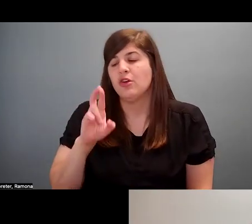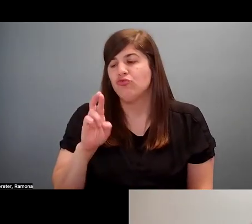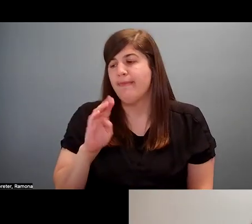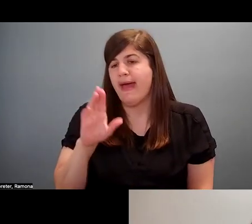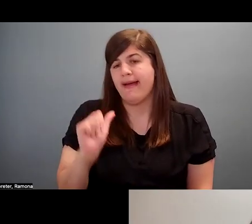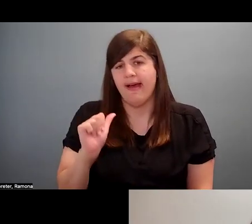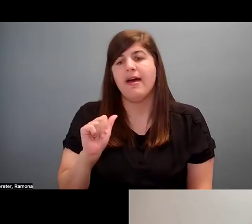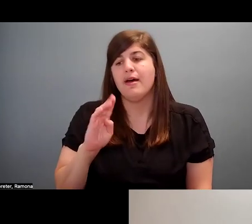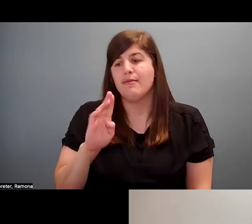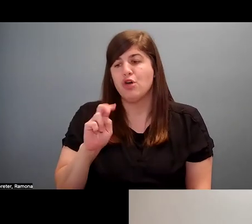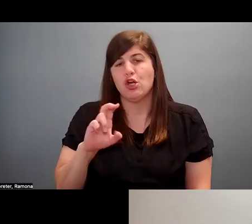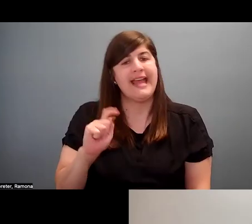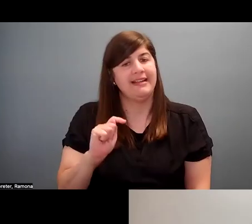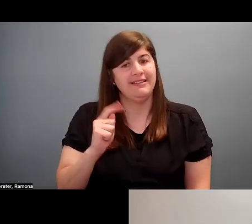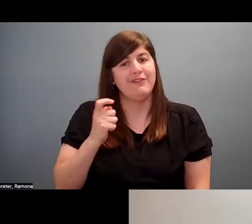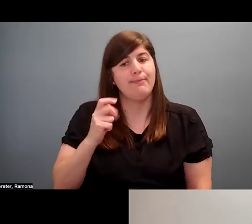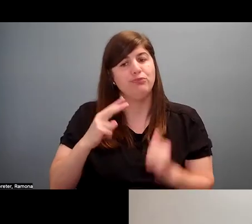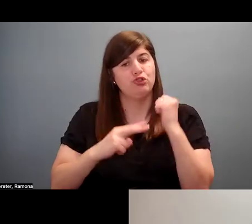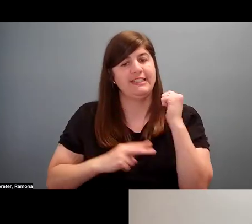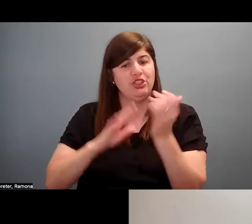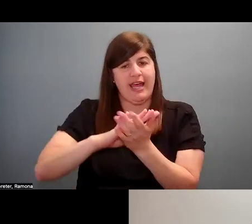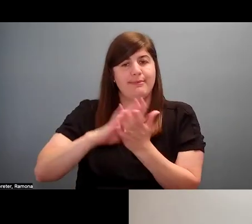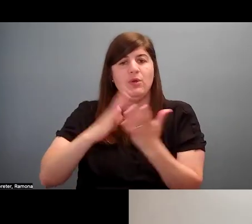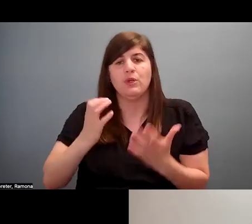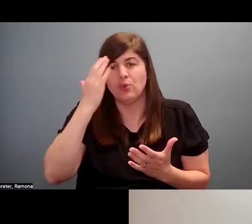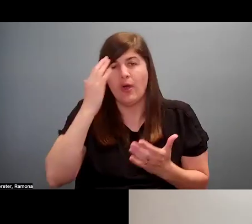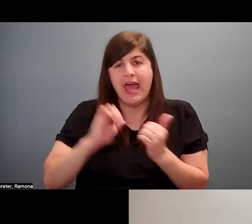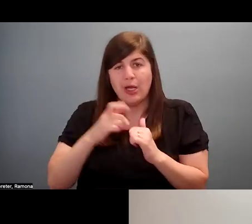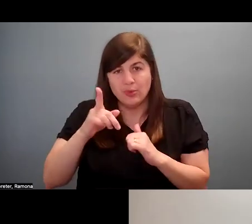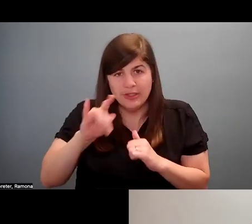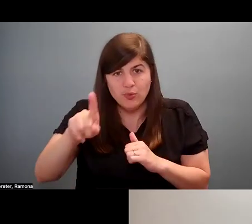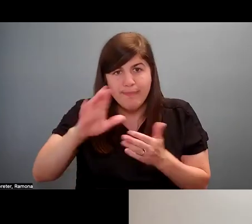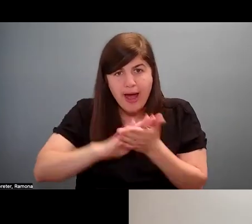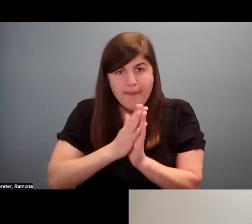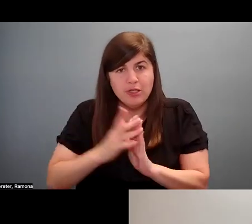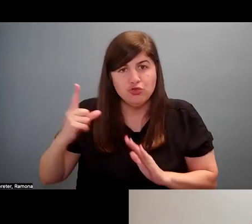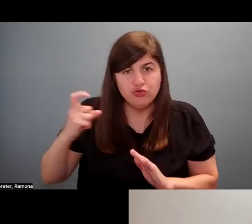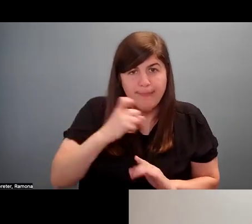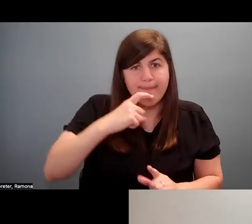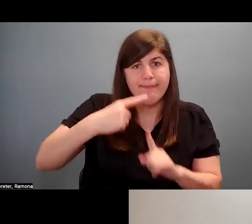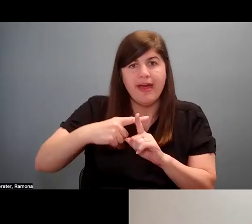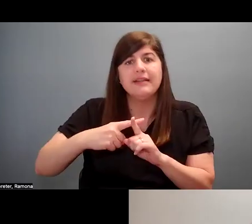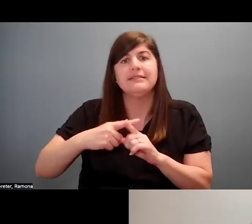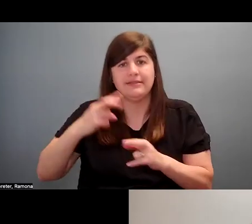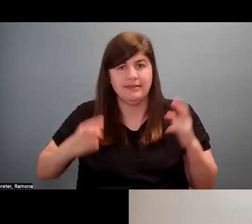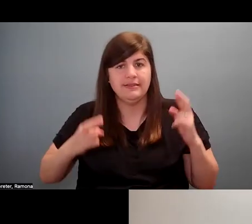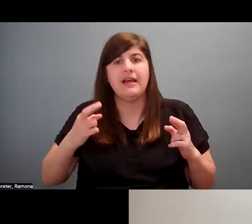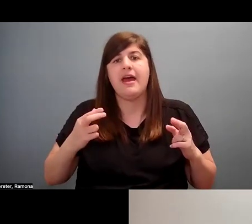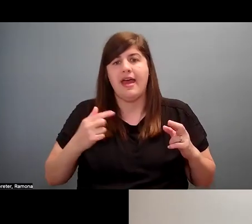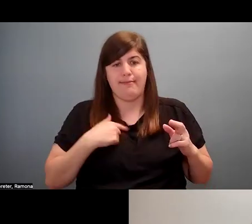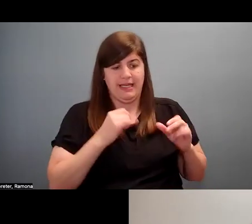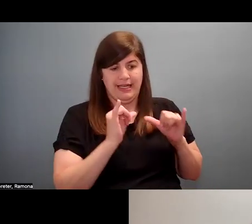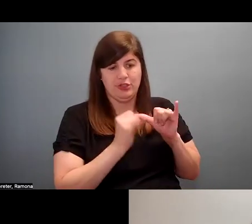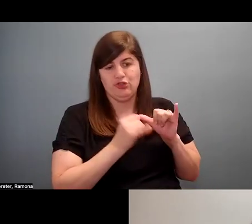Academy wants to know, how did you become a shrimp slash robotic scientist? I am an engineer